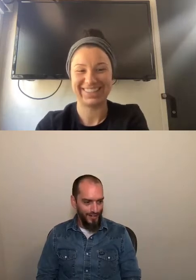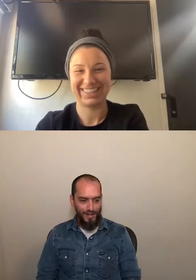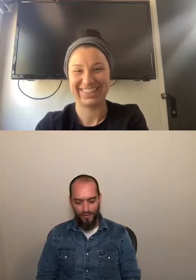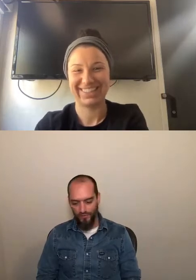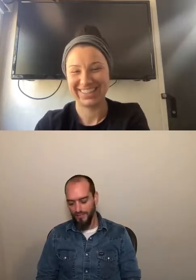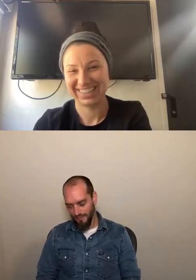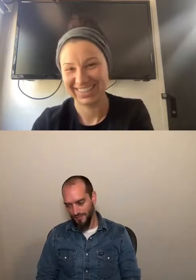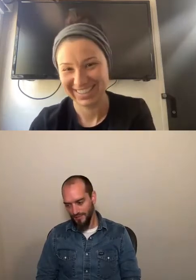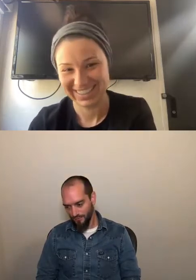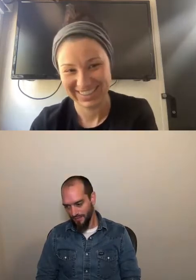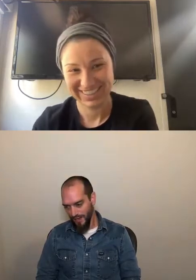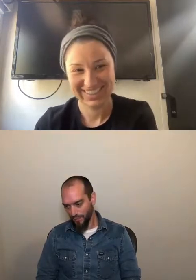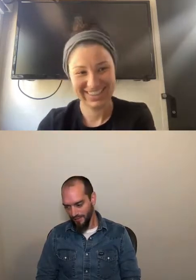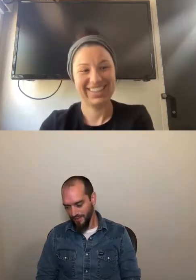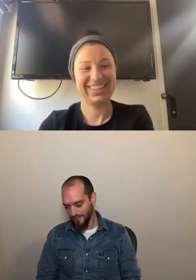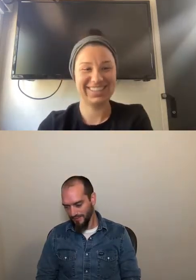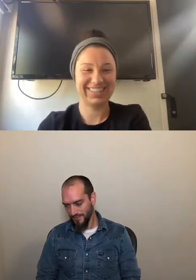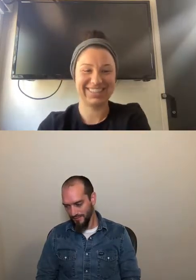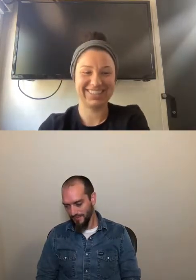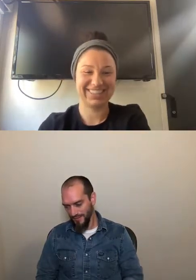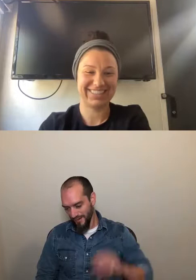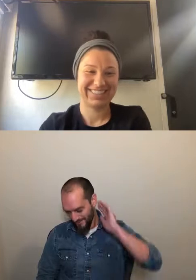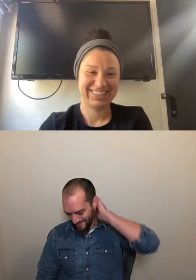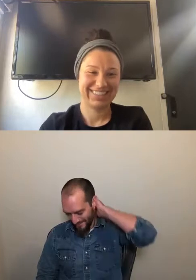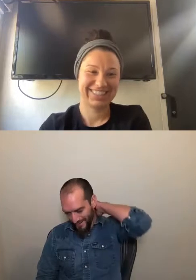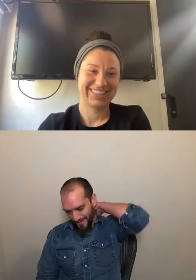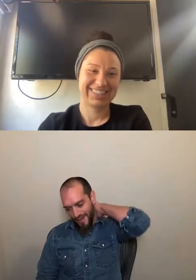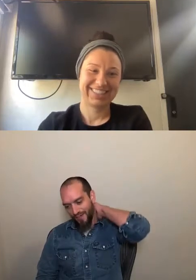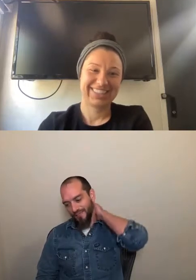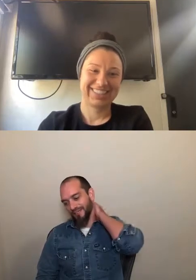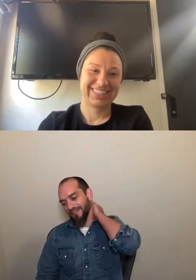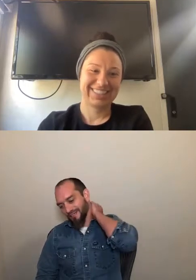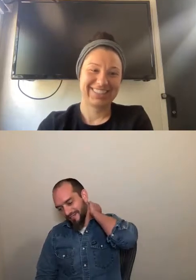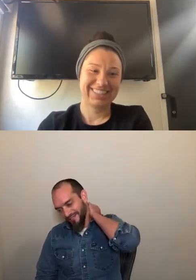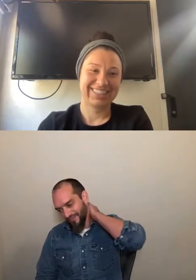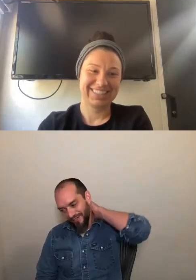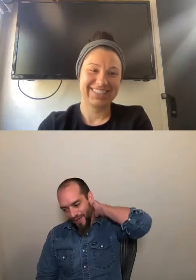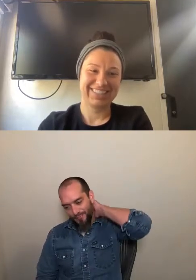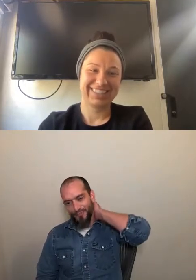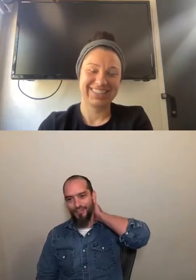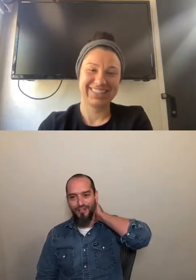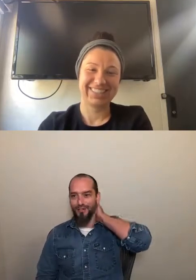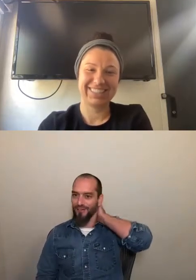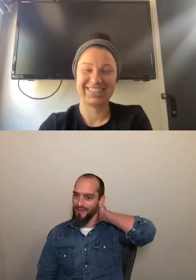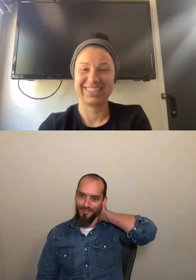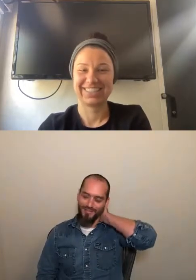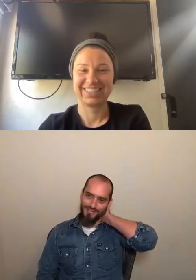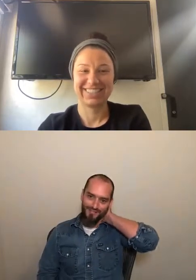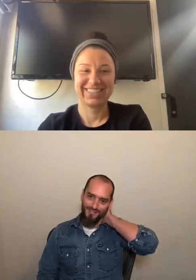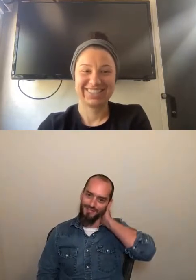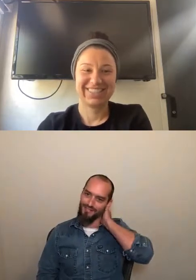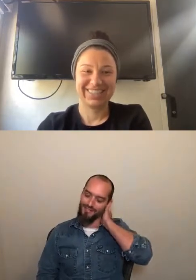I carry heavily. Let's put it that way. I carry heavily. I've got a lot of builders that don't like